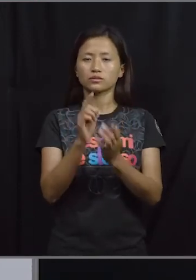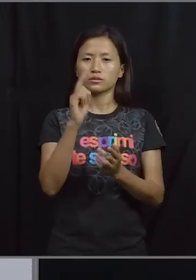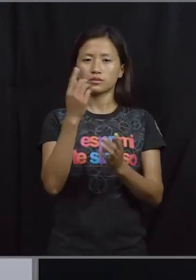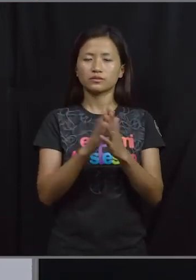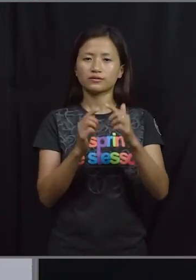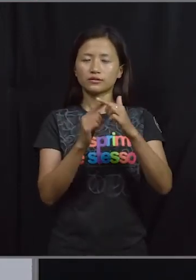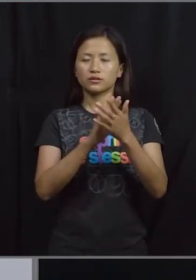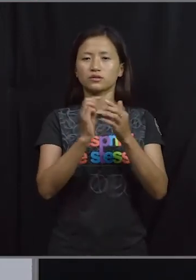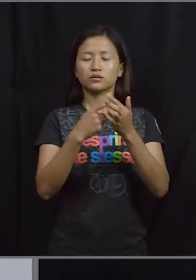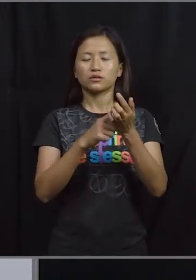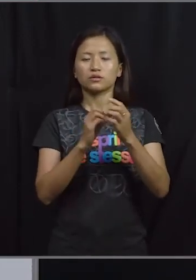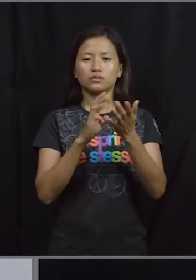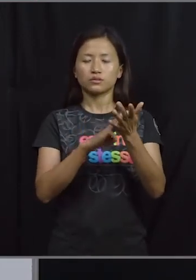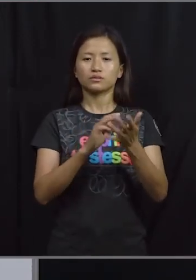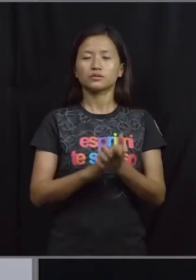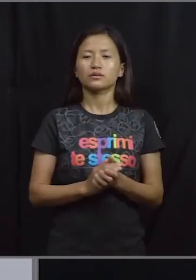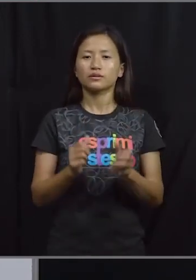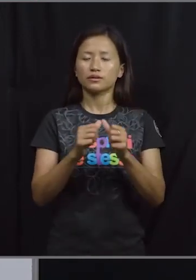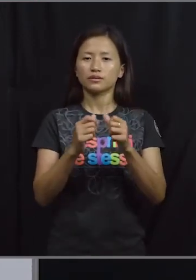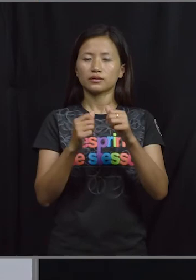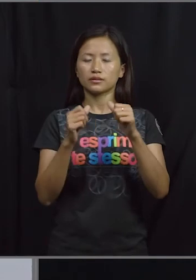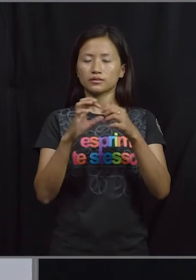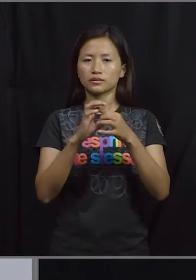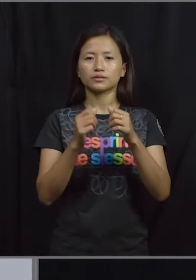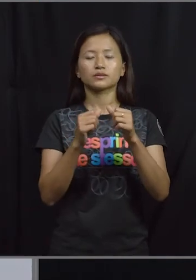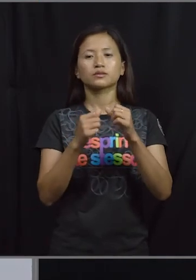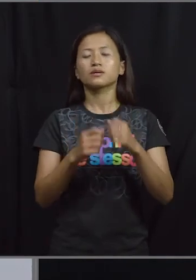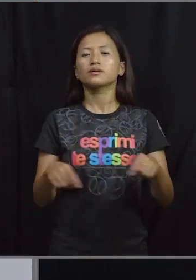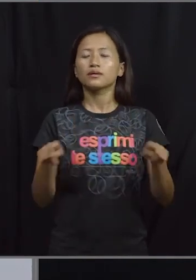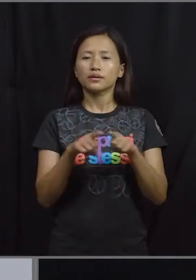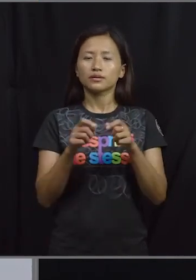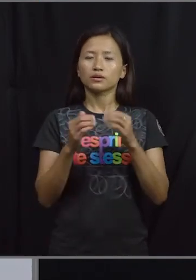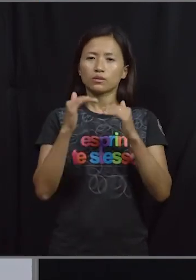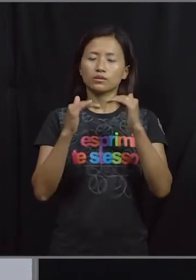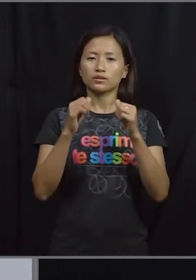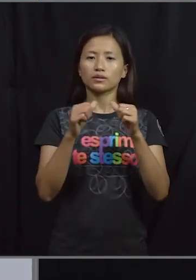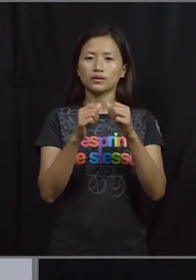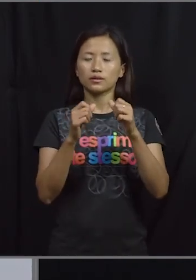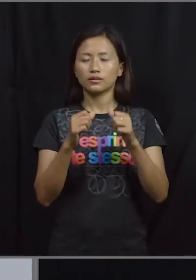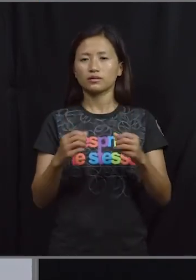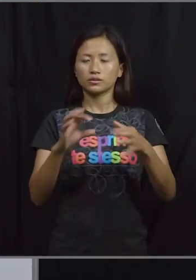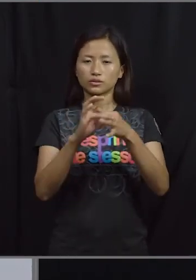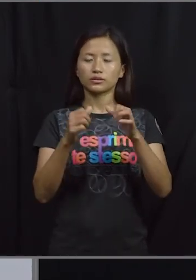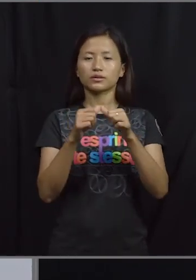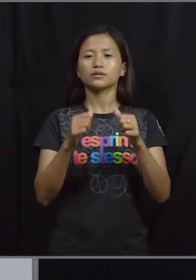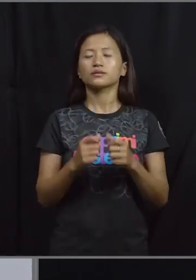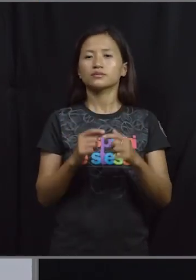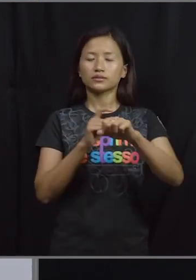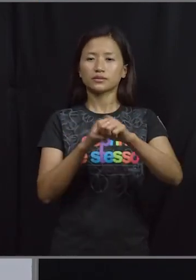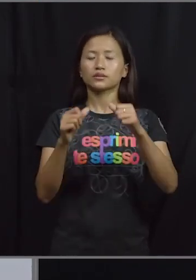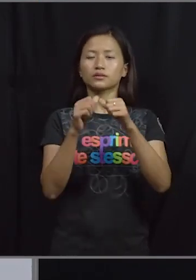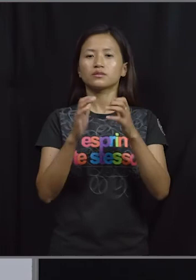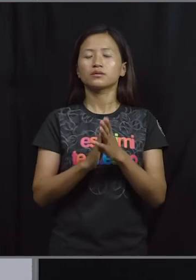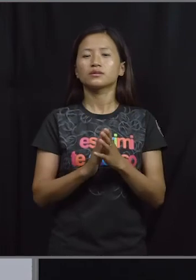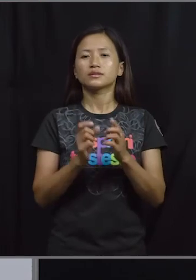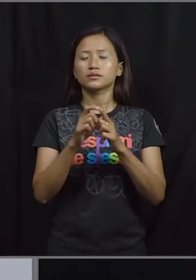theorem. Adjoint A times adjoint A is equal to adjoint A times A equal